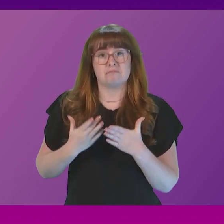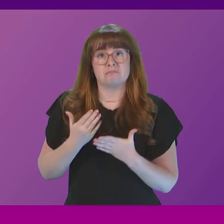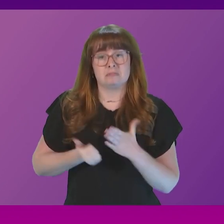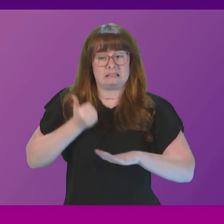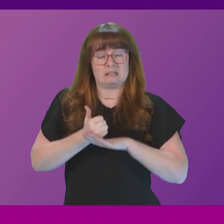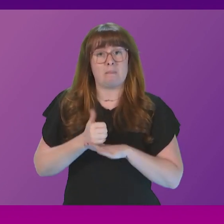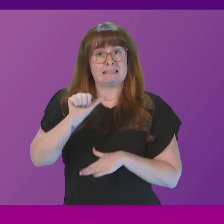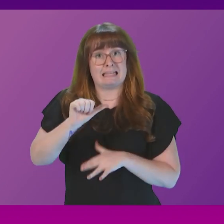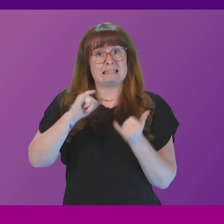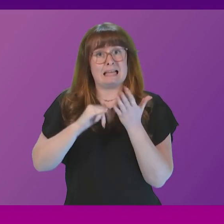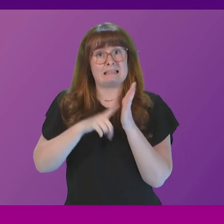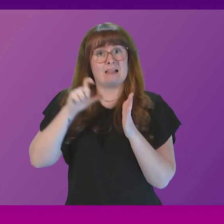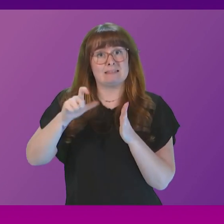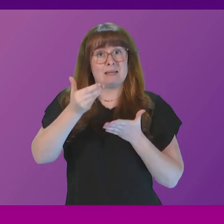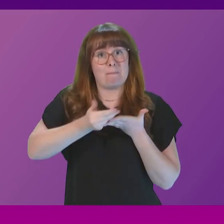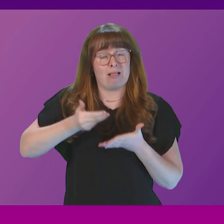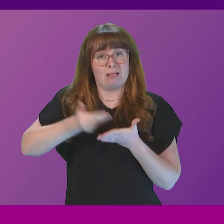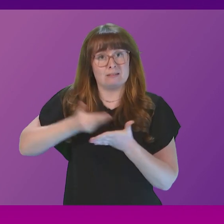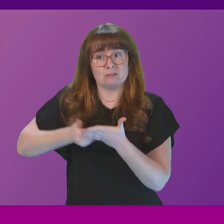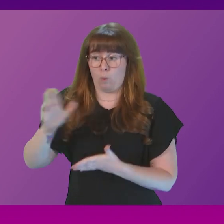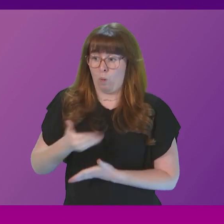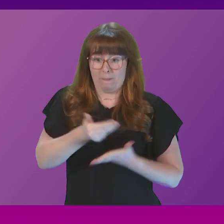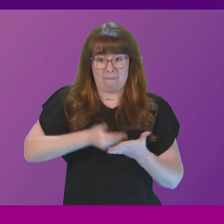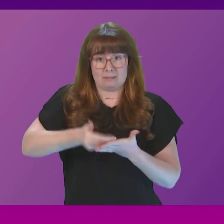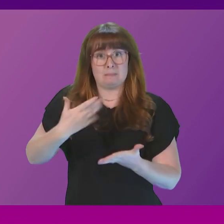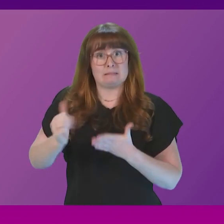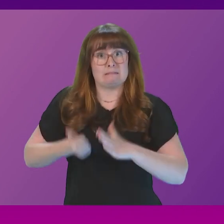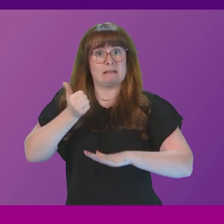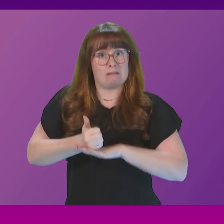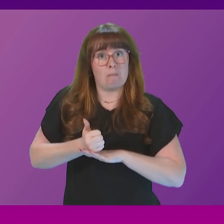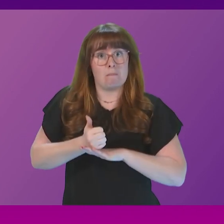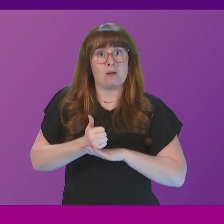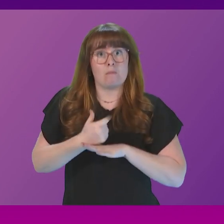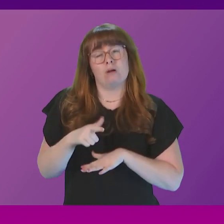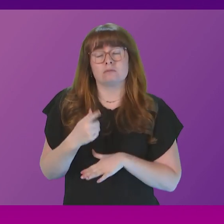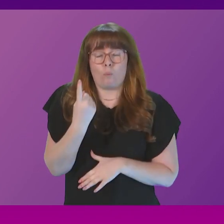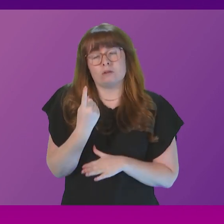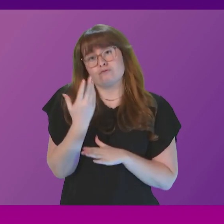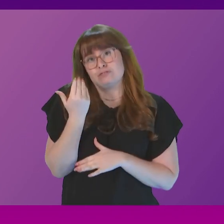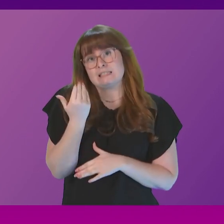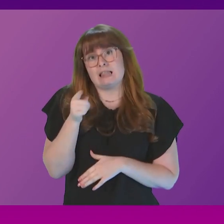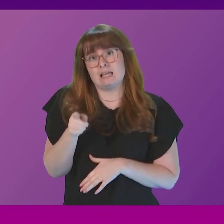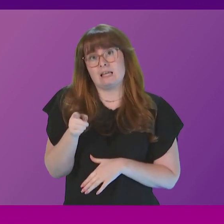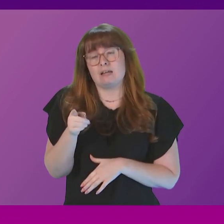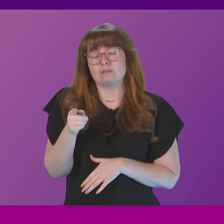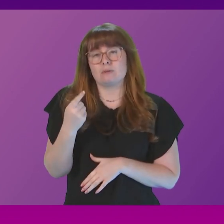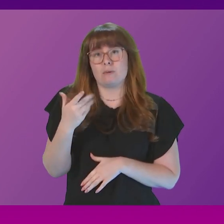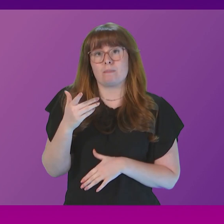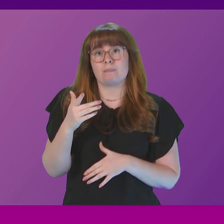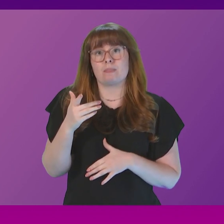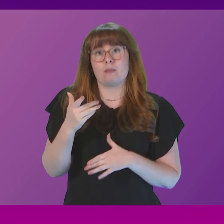SLC bills, and all those bills have been implemented, with the exception of obviously just recently, passed